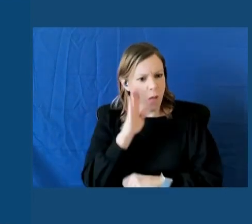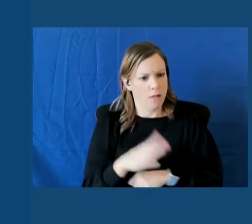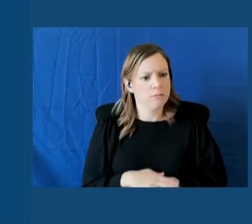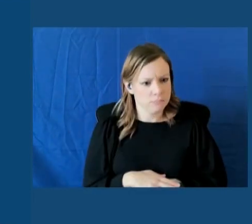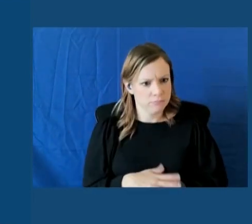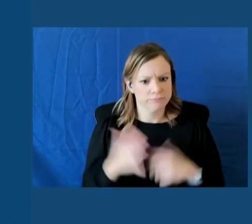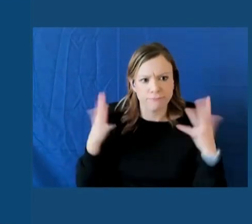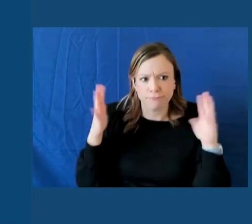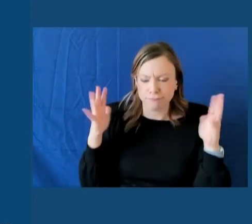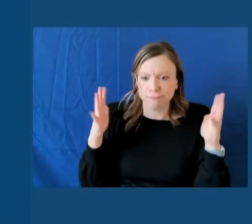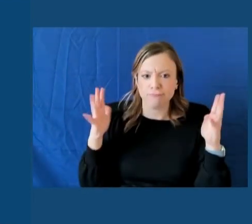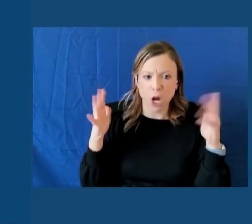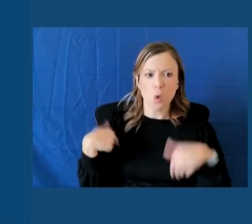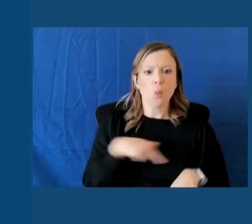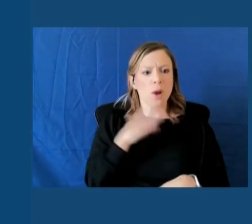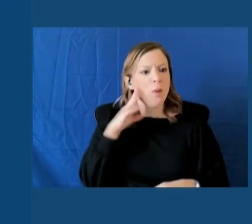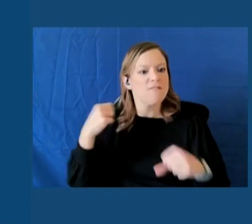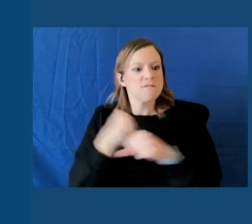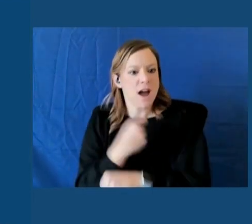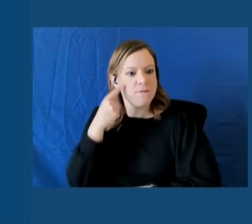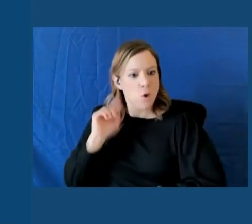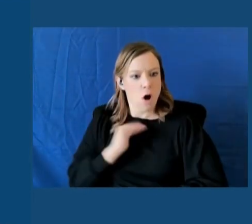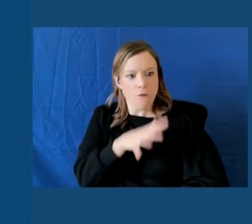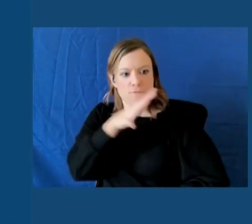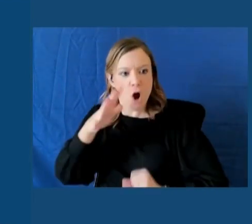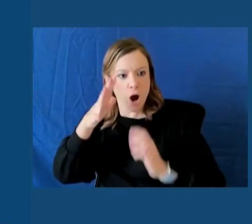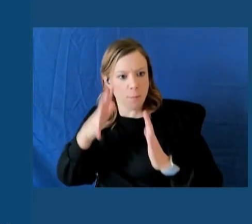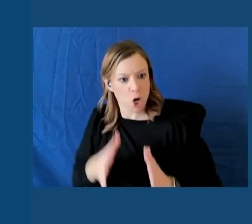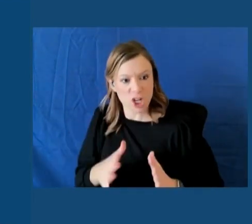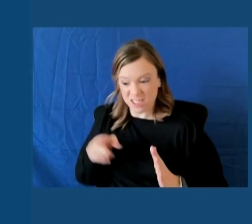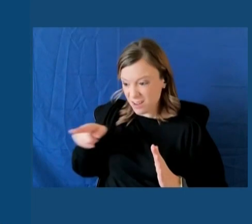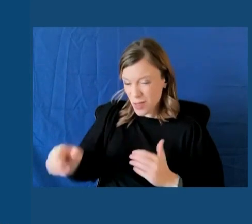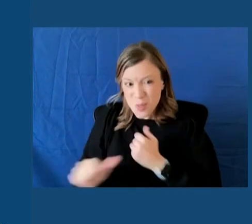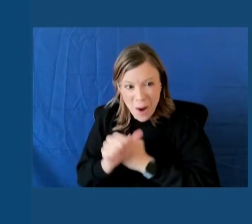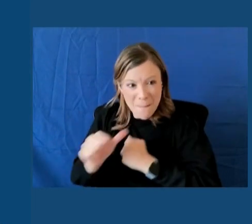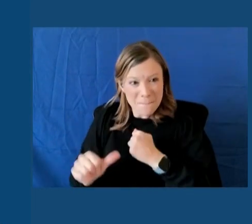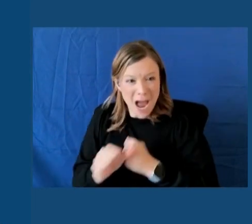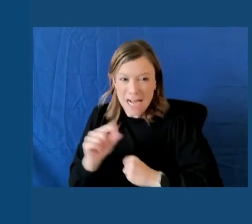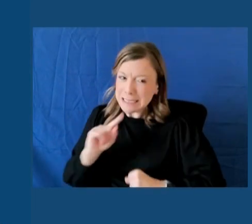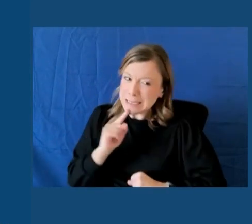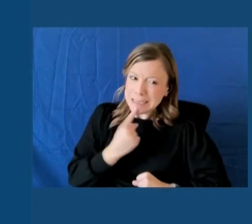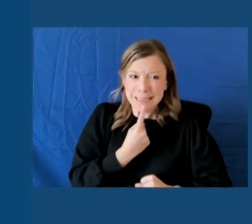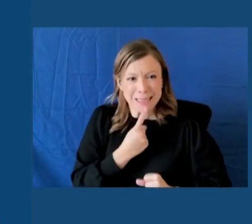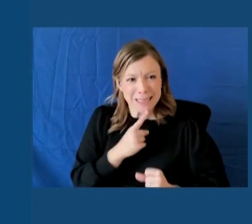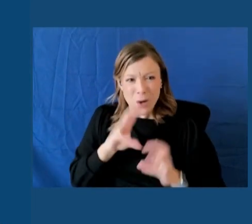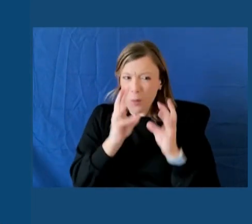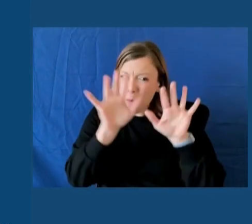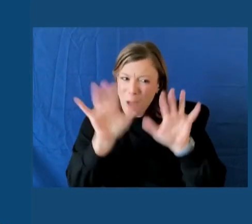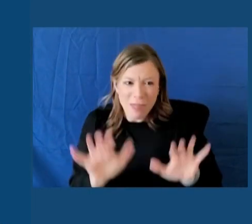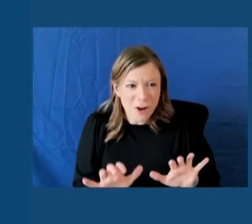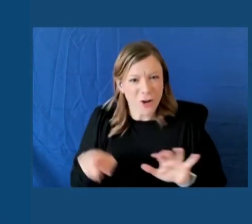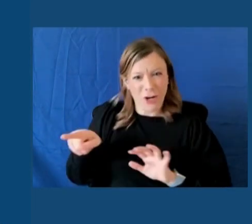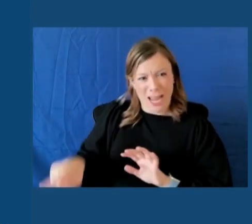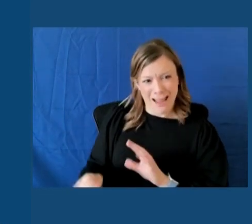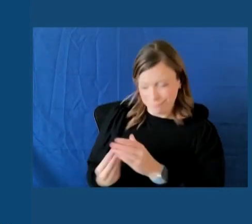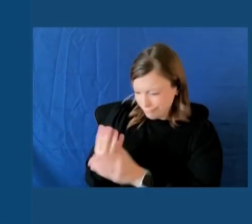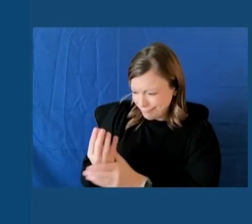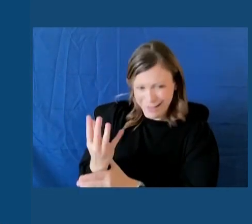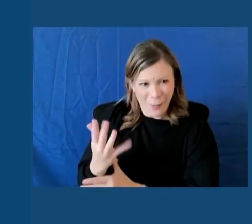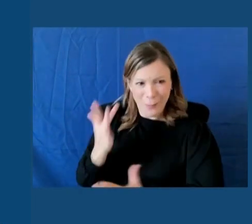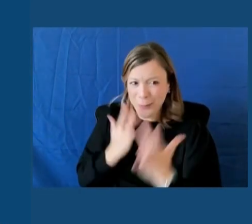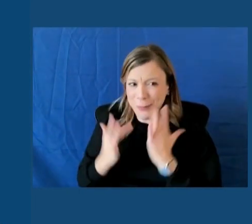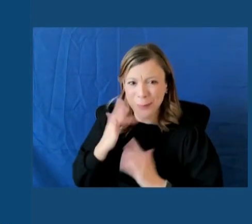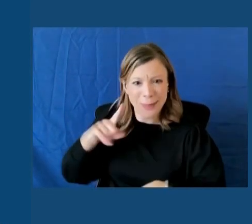And we'll fight for our farmers threatened by extreme weather and workforce shortages. We'll fight for seniors trying to make ends meet on a